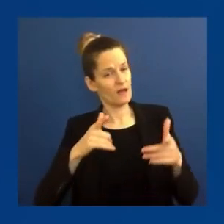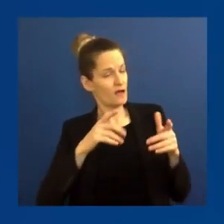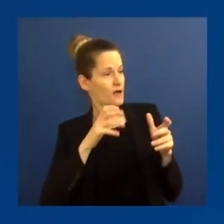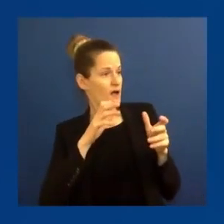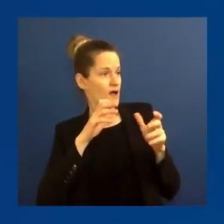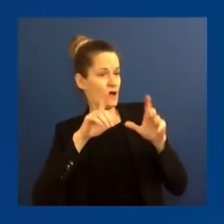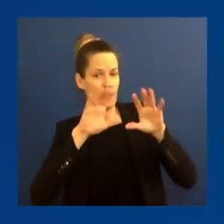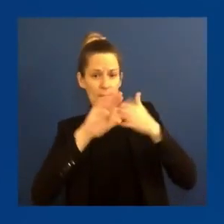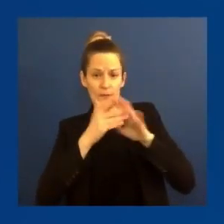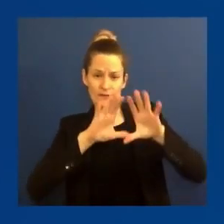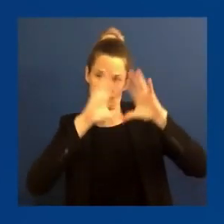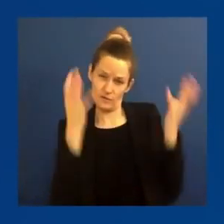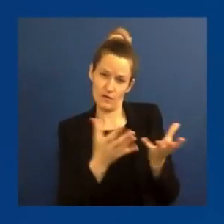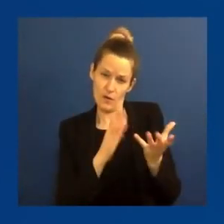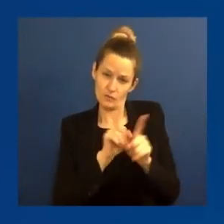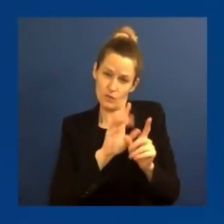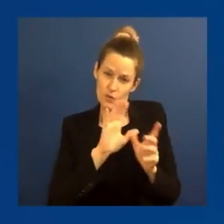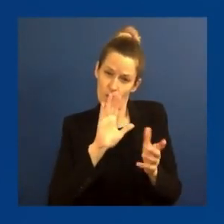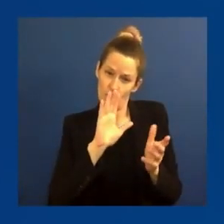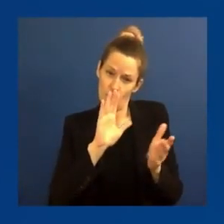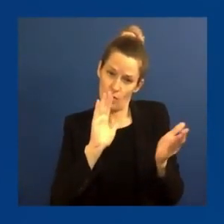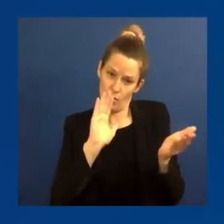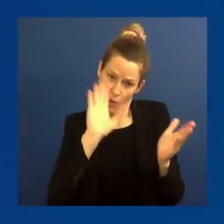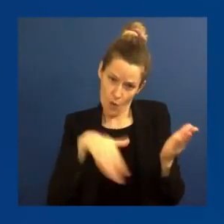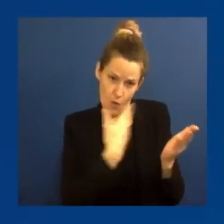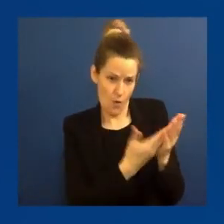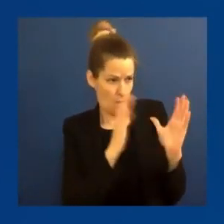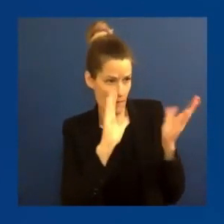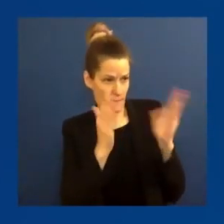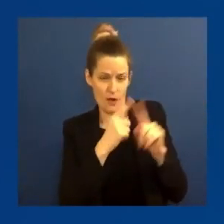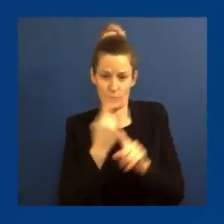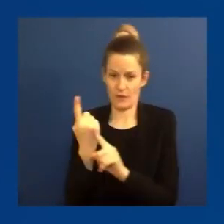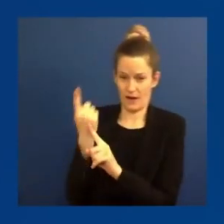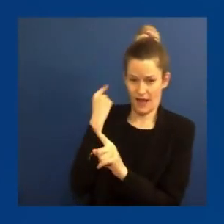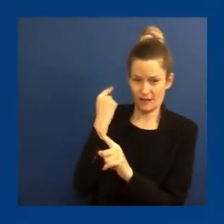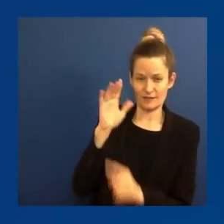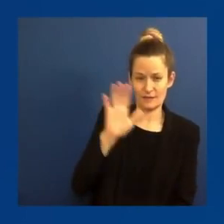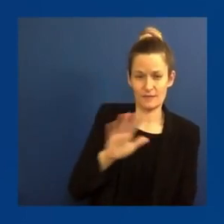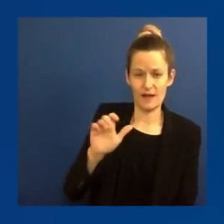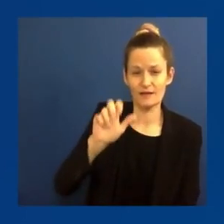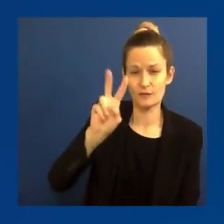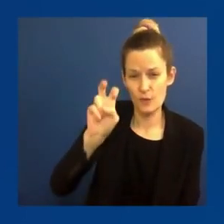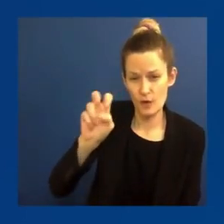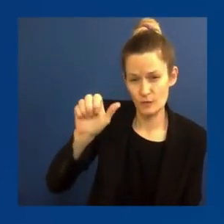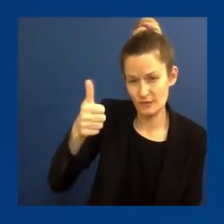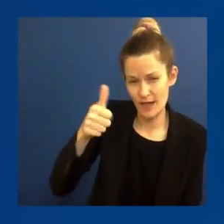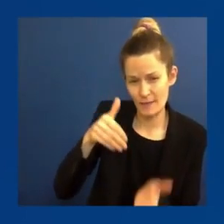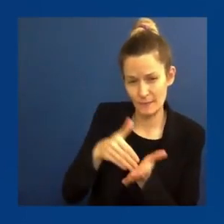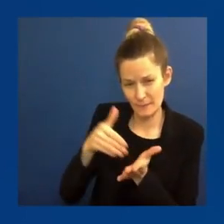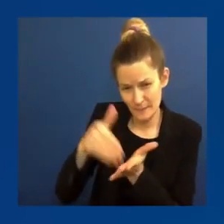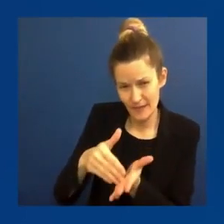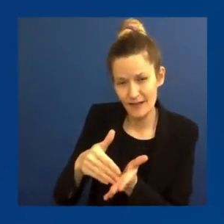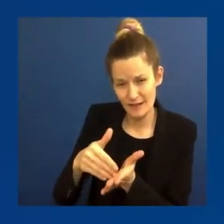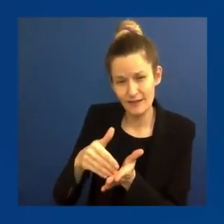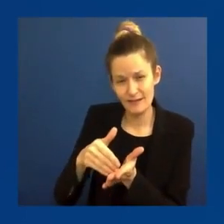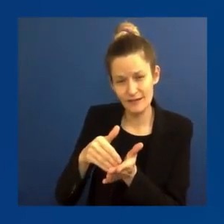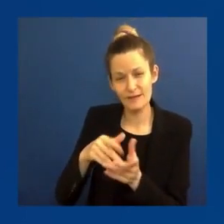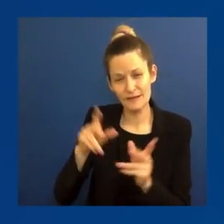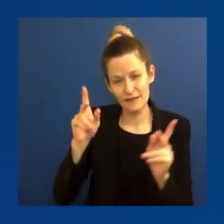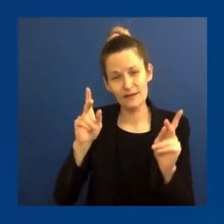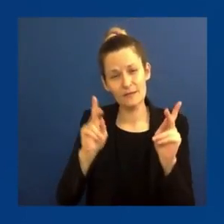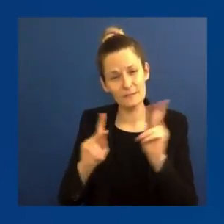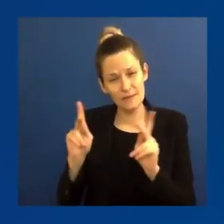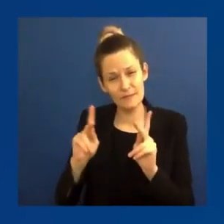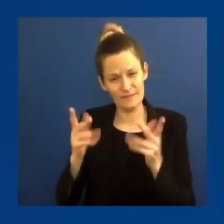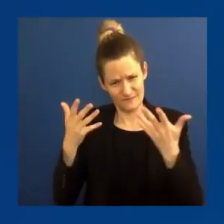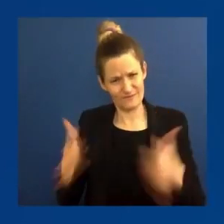210 million Americans are fully vaccinated and therefore protected from serious illness, especially, as the doctors have said, if they've received a